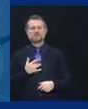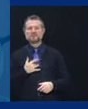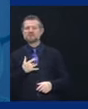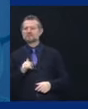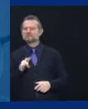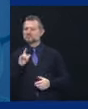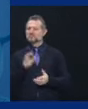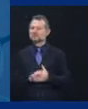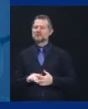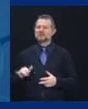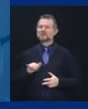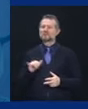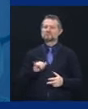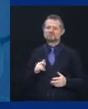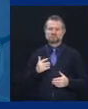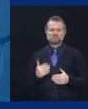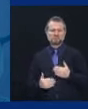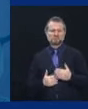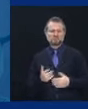is much more lethal.